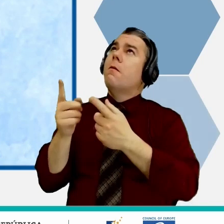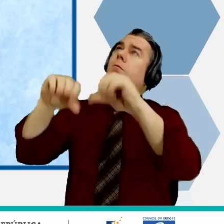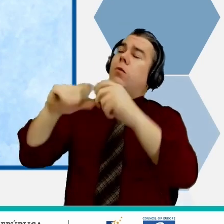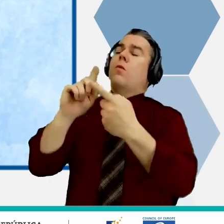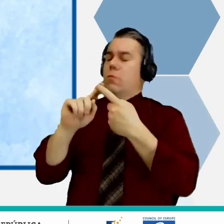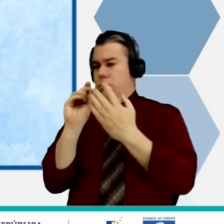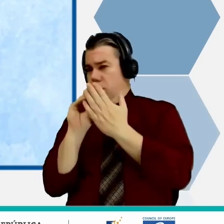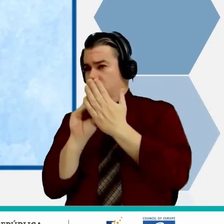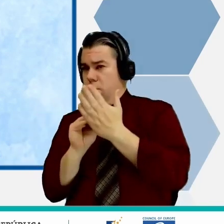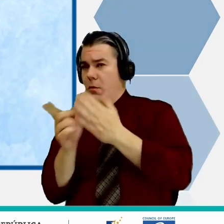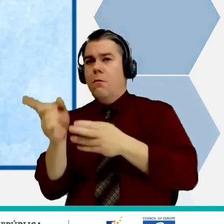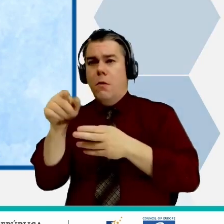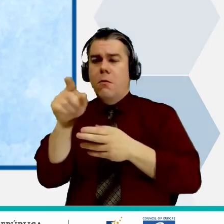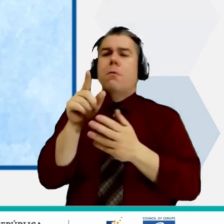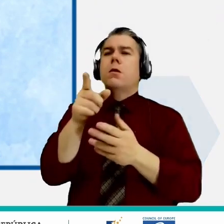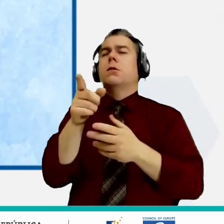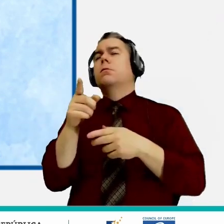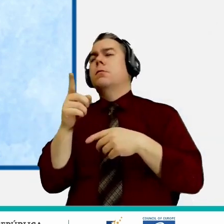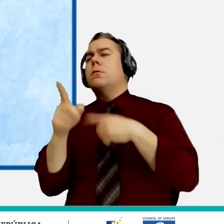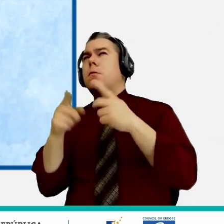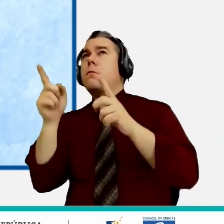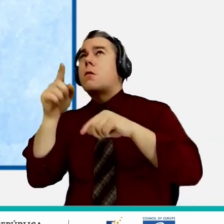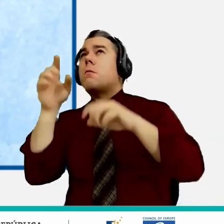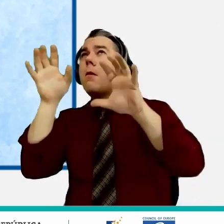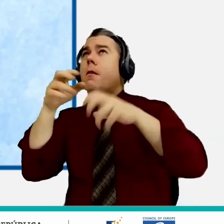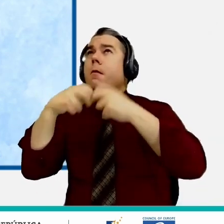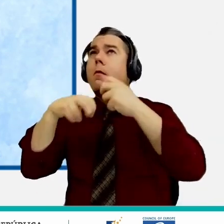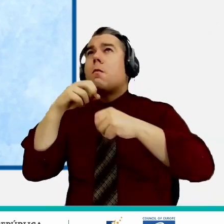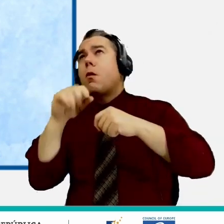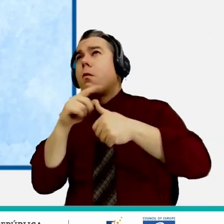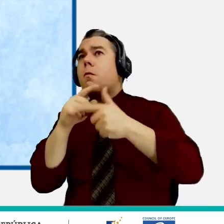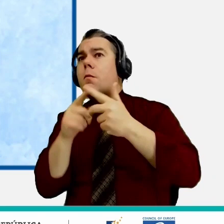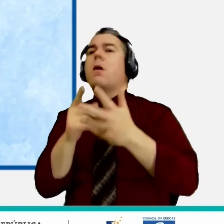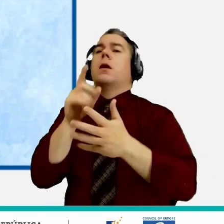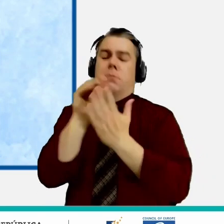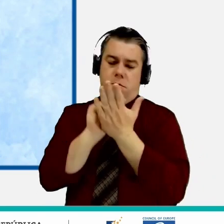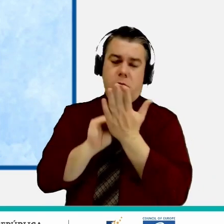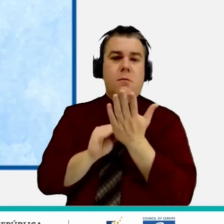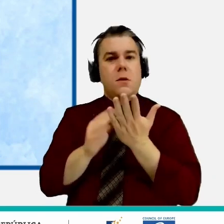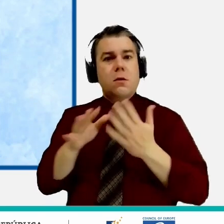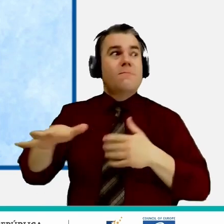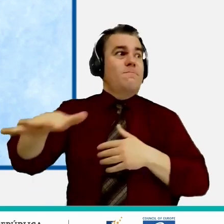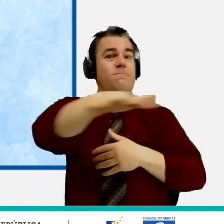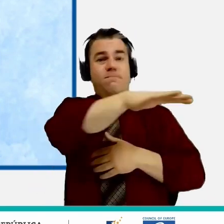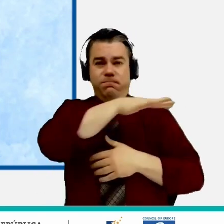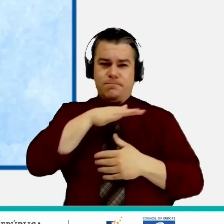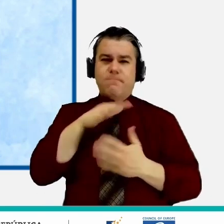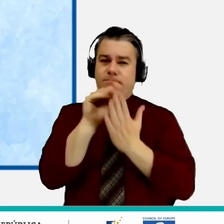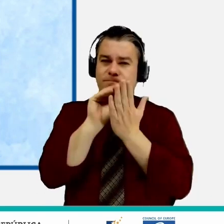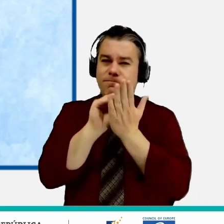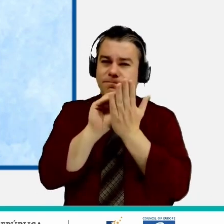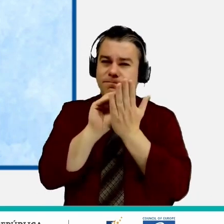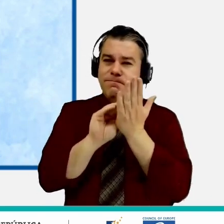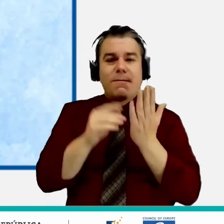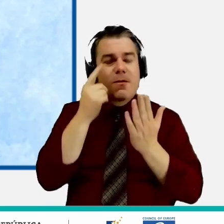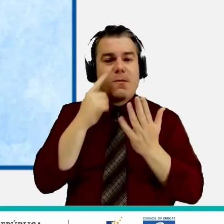to plan together to make sure that we are ready for these cross-border effects. Very interesting new